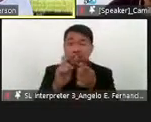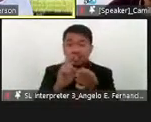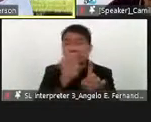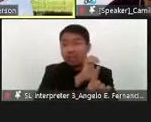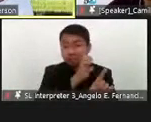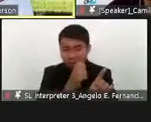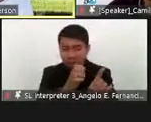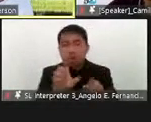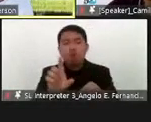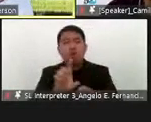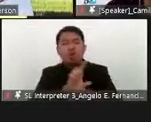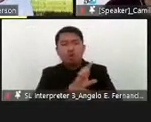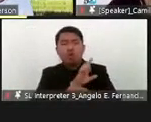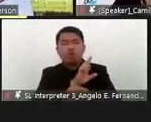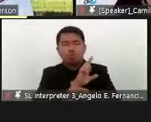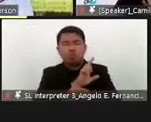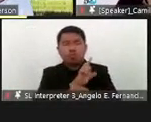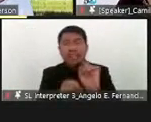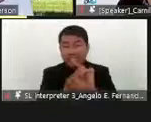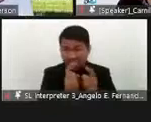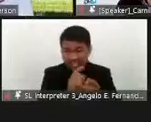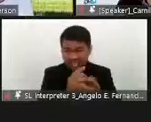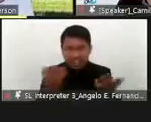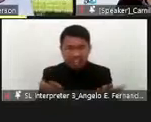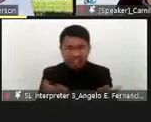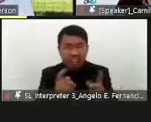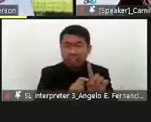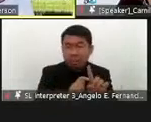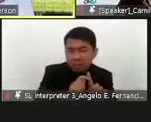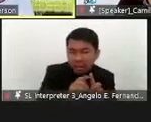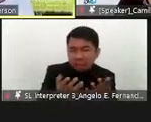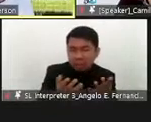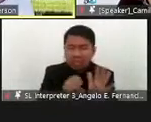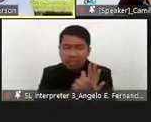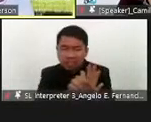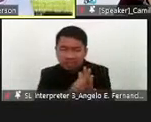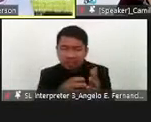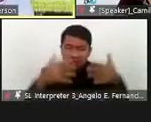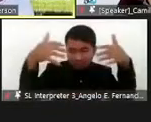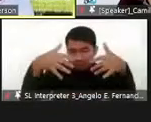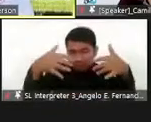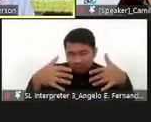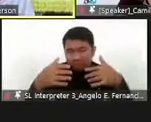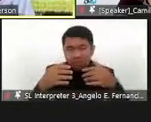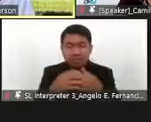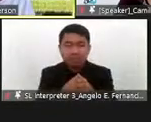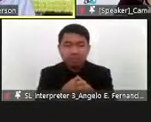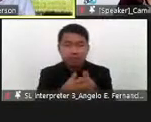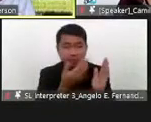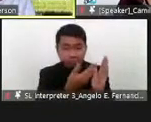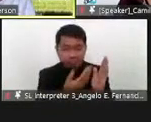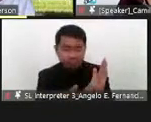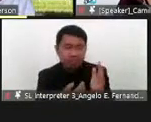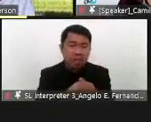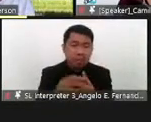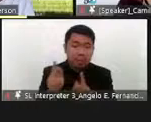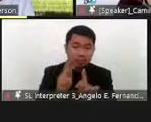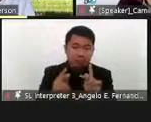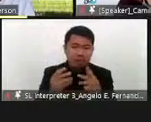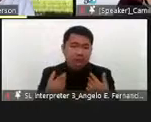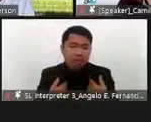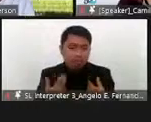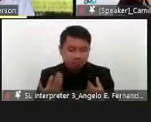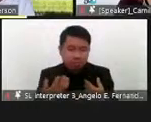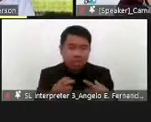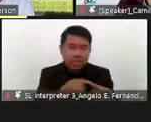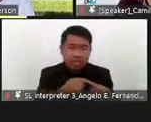long-term changes in temperature, long-term changes in aridity or rainfall are things that people,